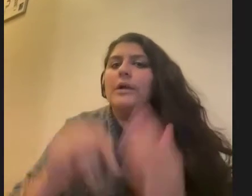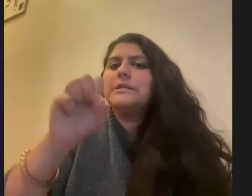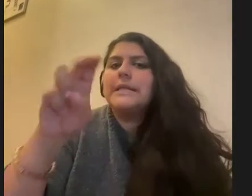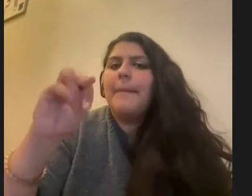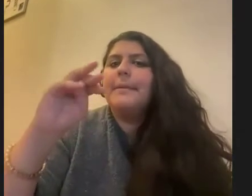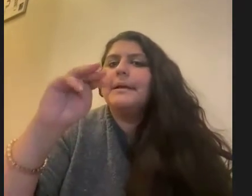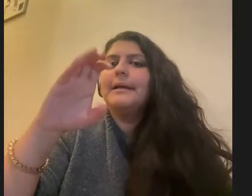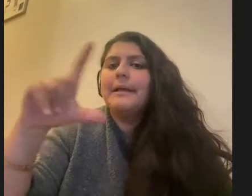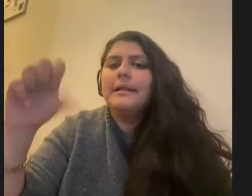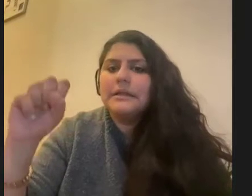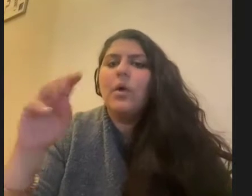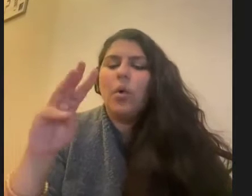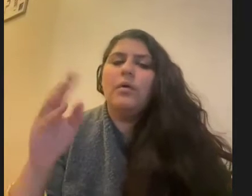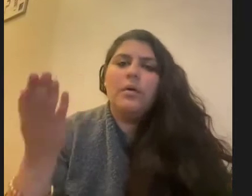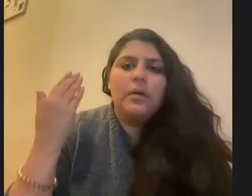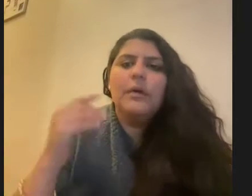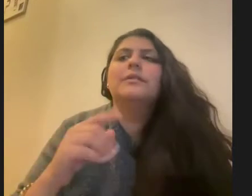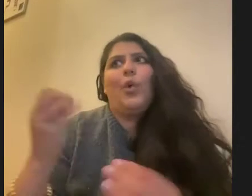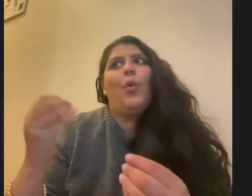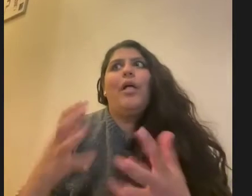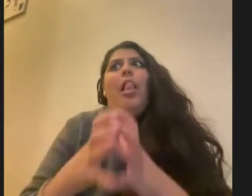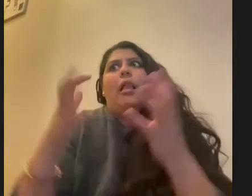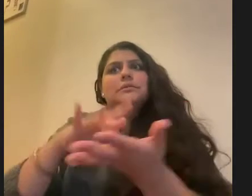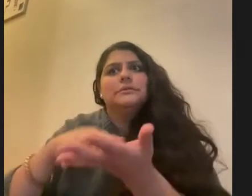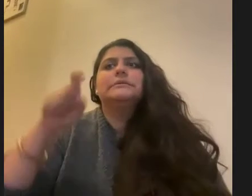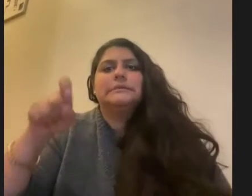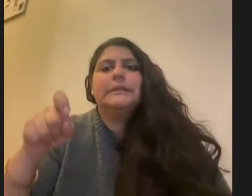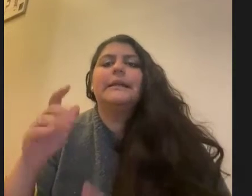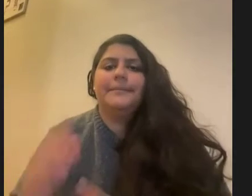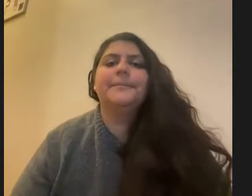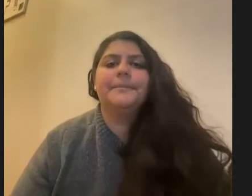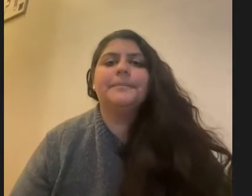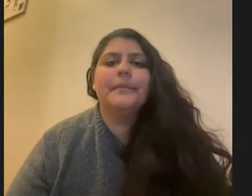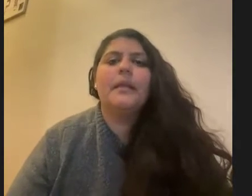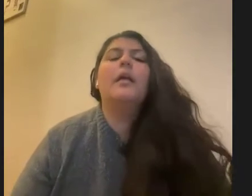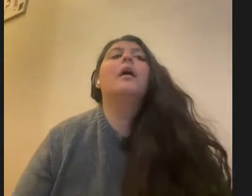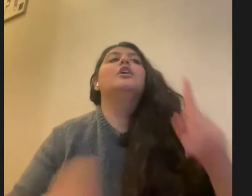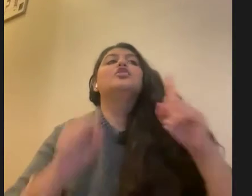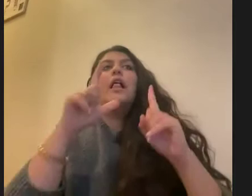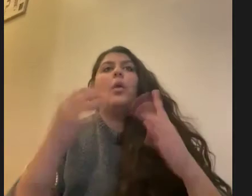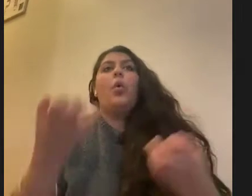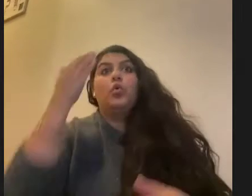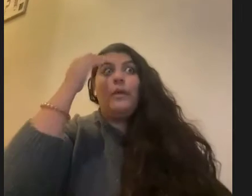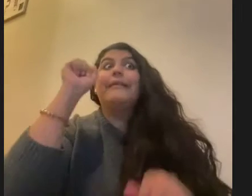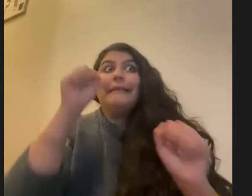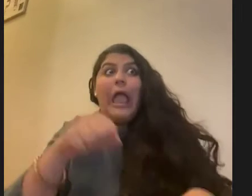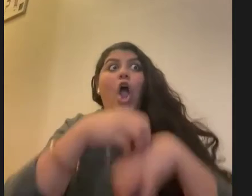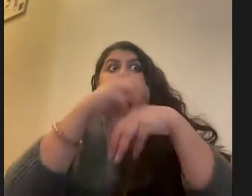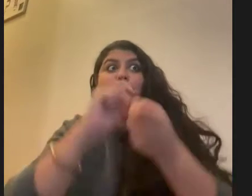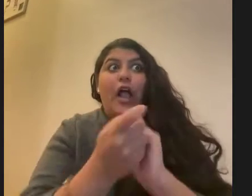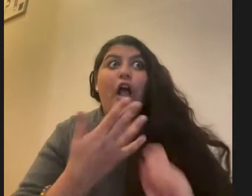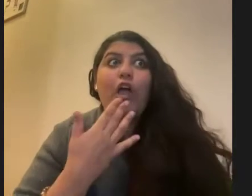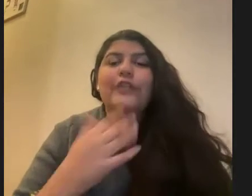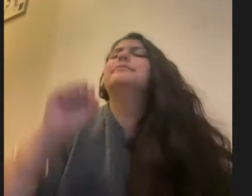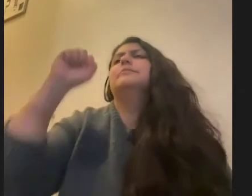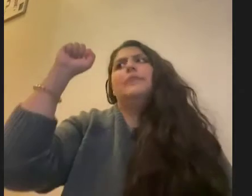we have a long way to go on that end. totally. All right, Shelly wants to know, can octopuses really change colors? Yes, they can.